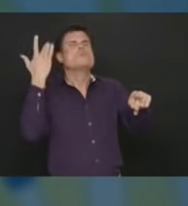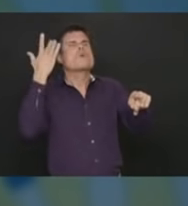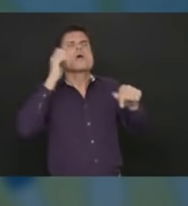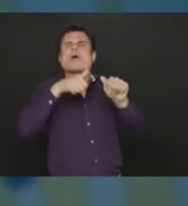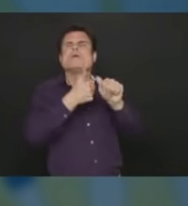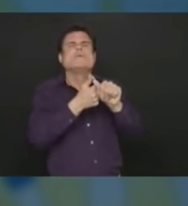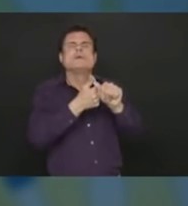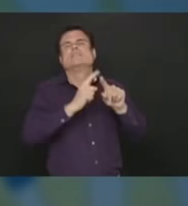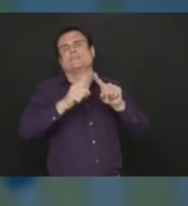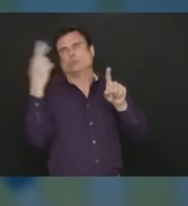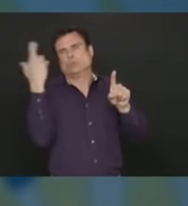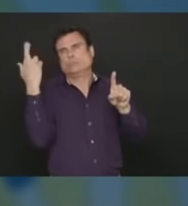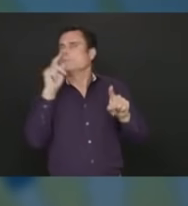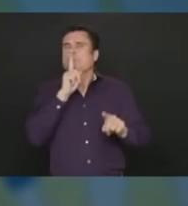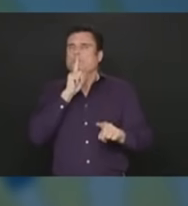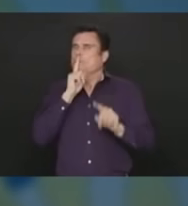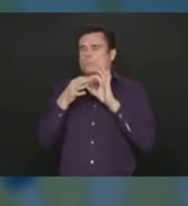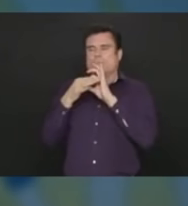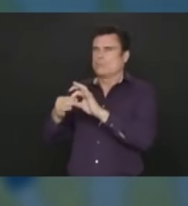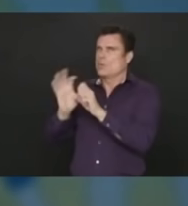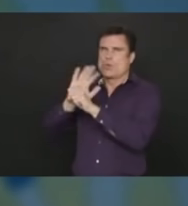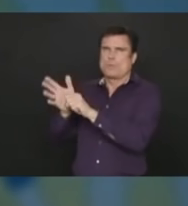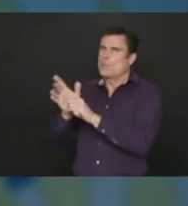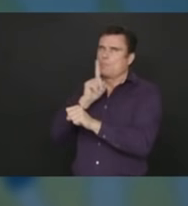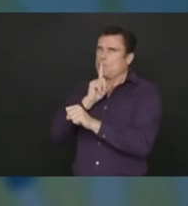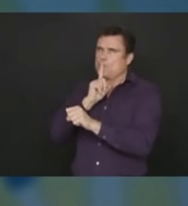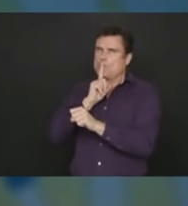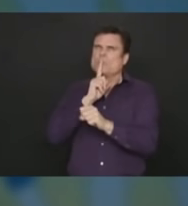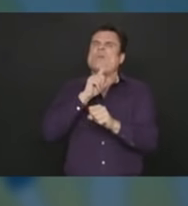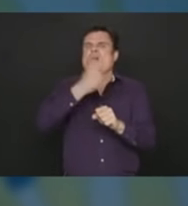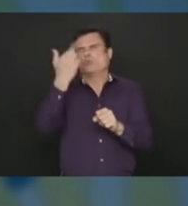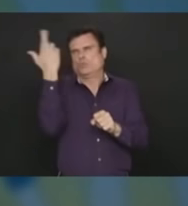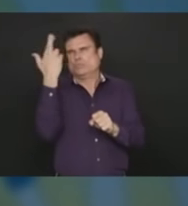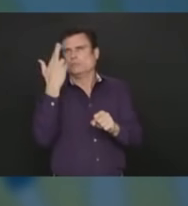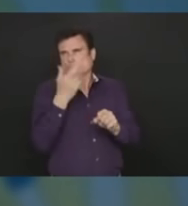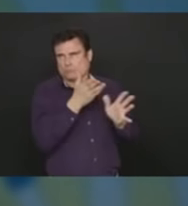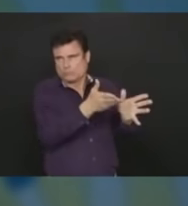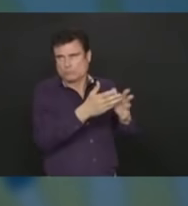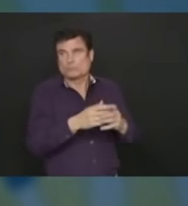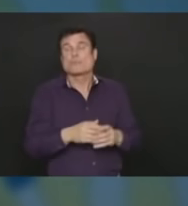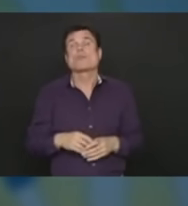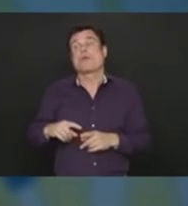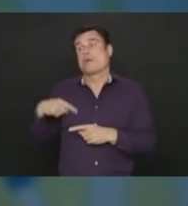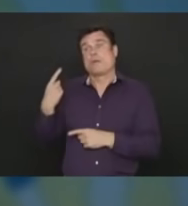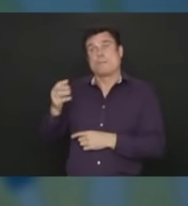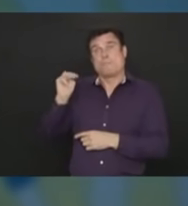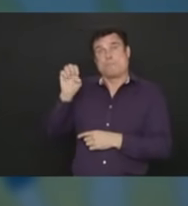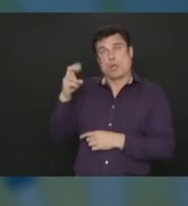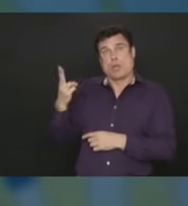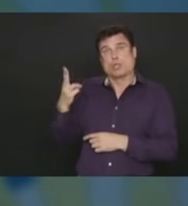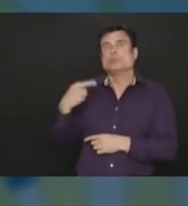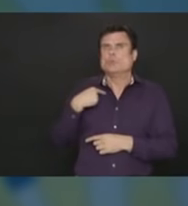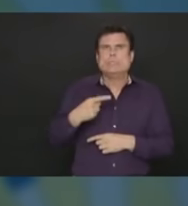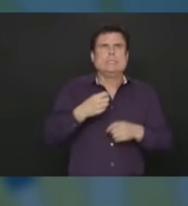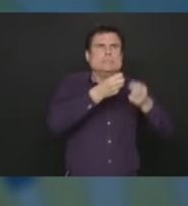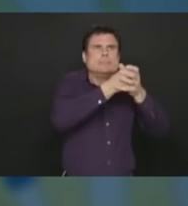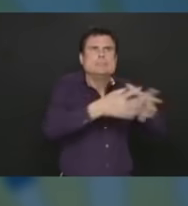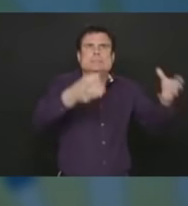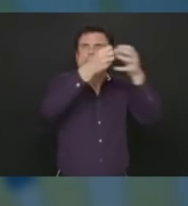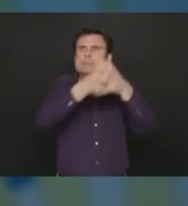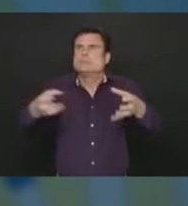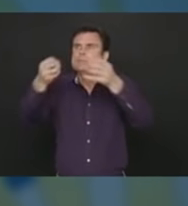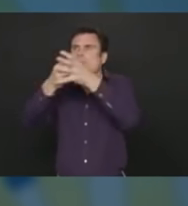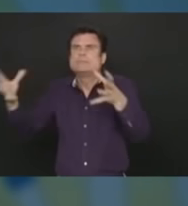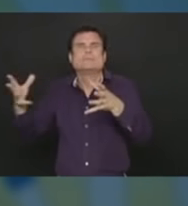in addition to that, we have portable ventilators and an intention to increase the ventilator capacity of the province